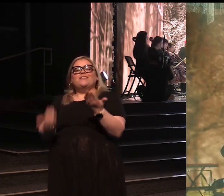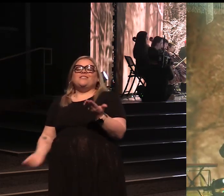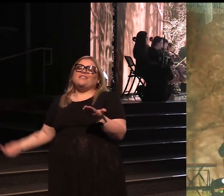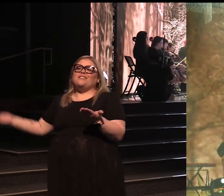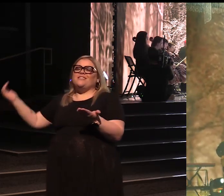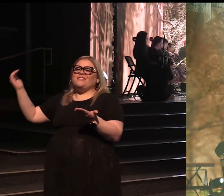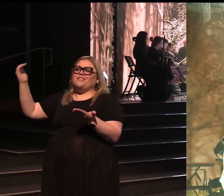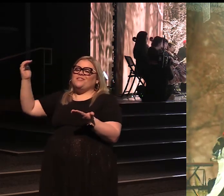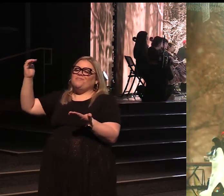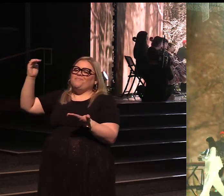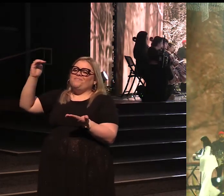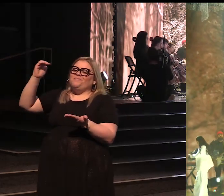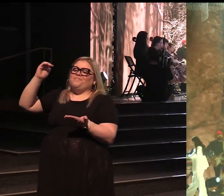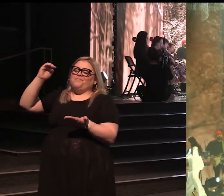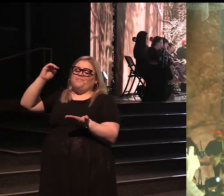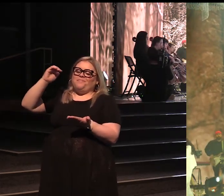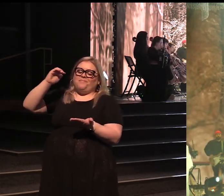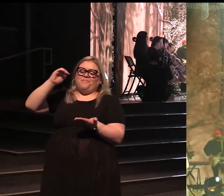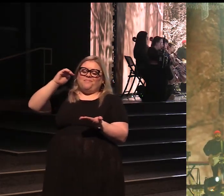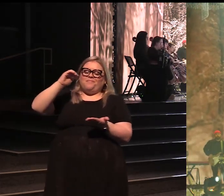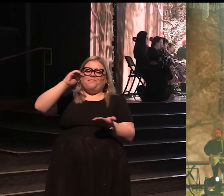once more.